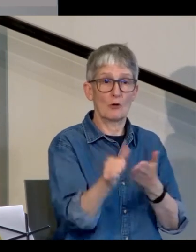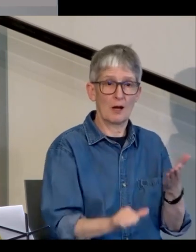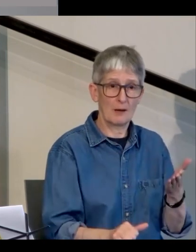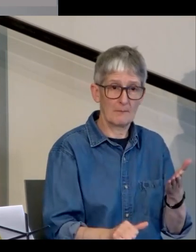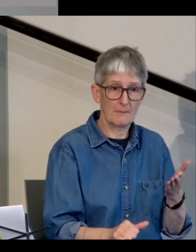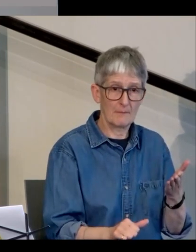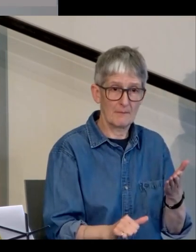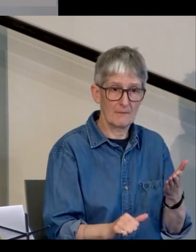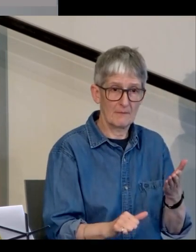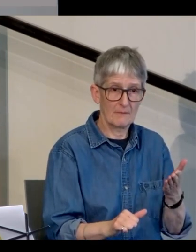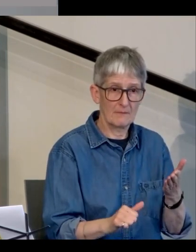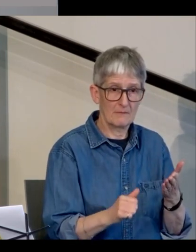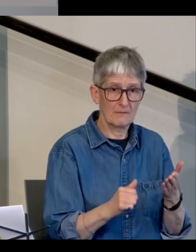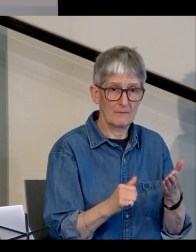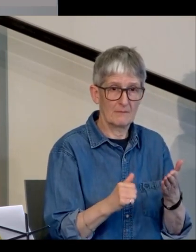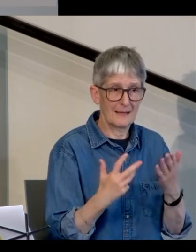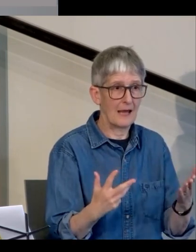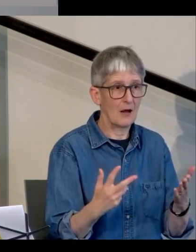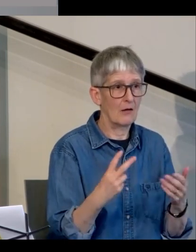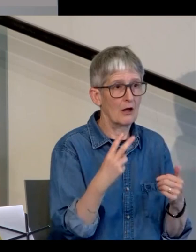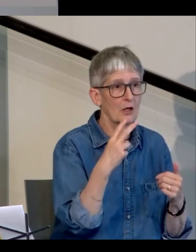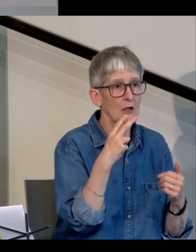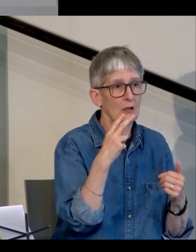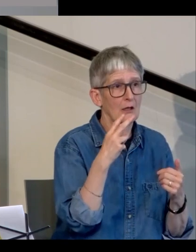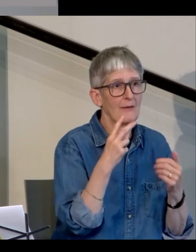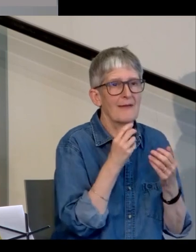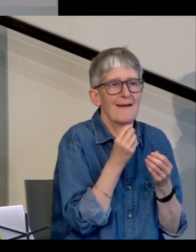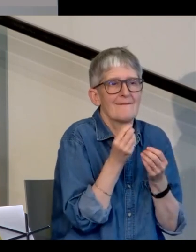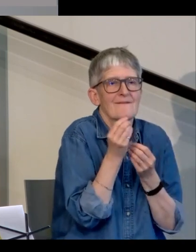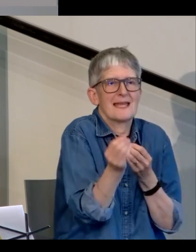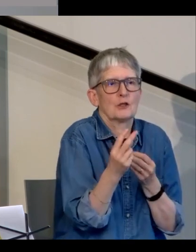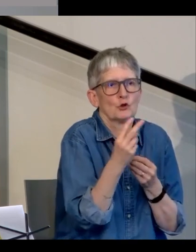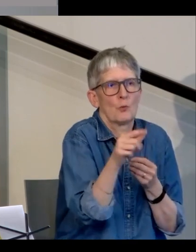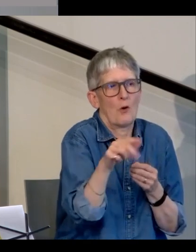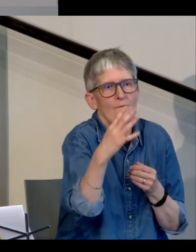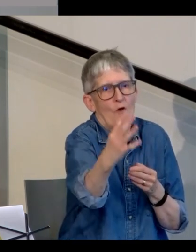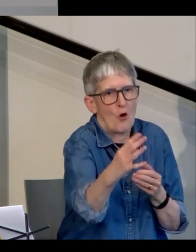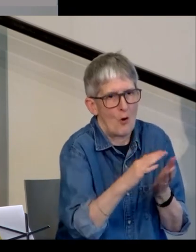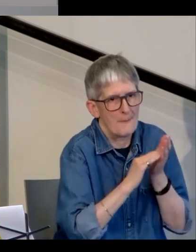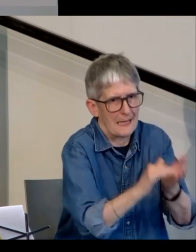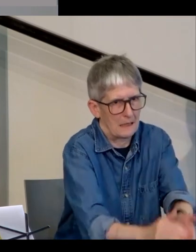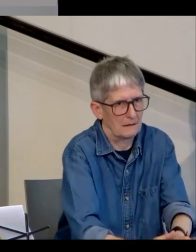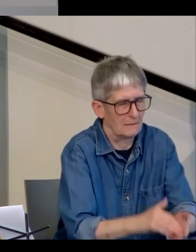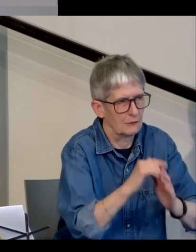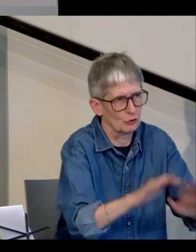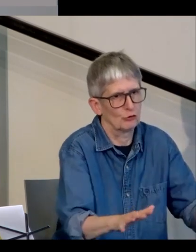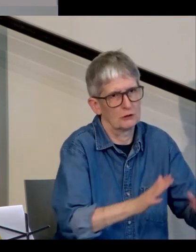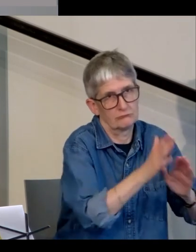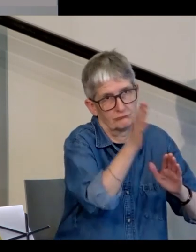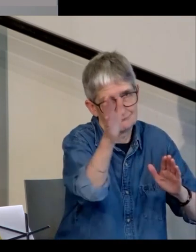now feeds 2.4 million children every day in 18 nations.